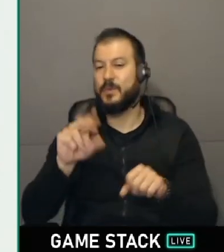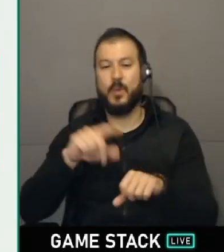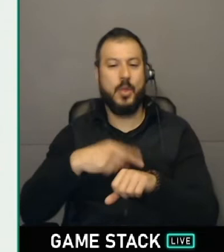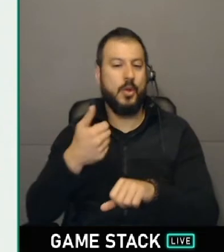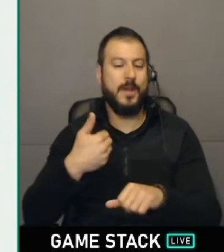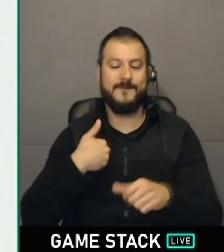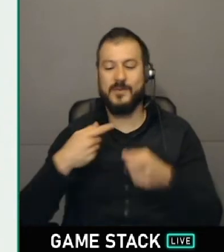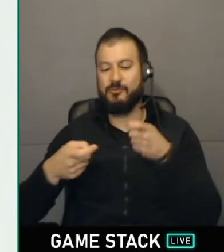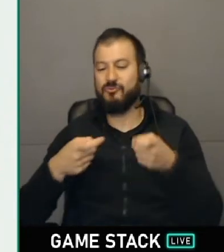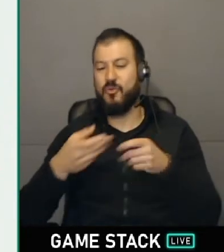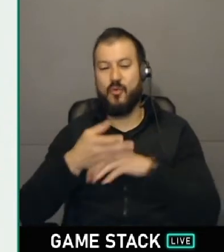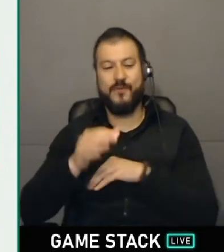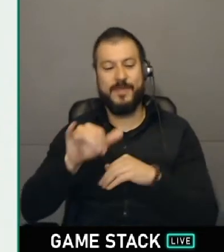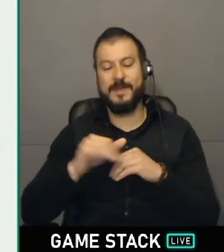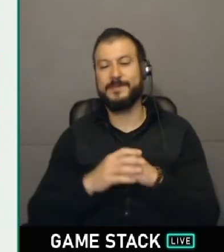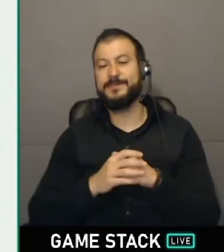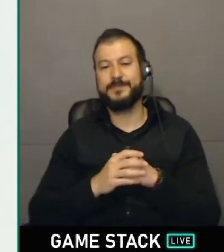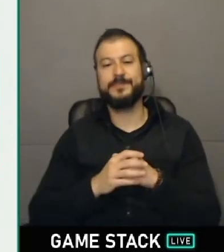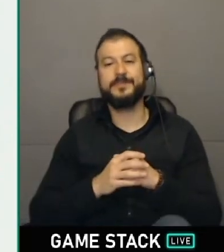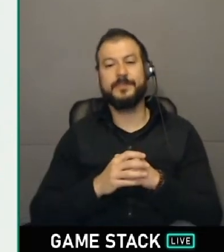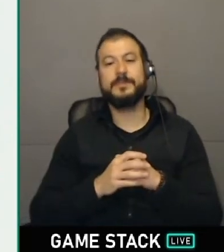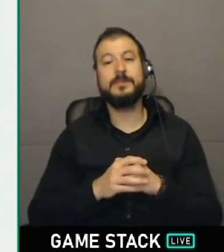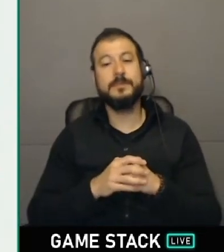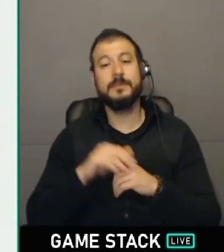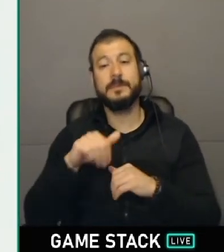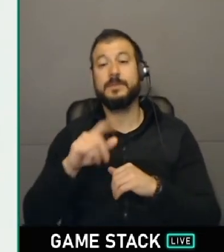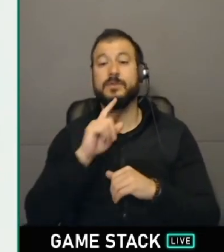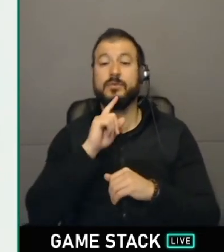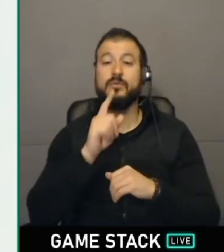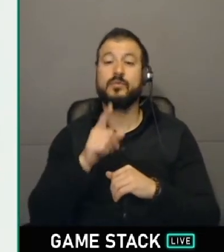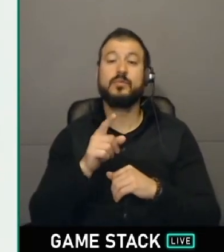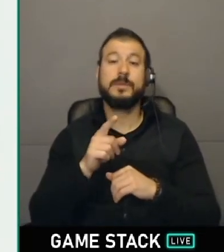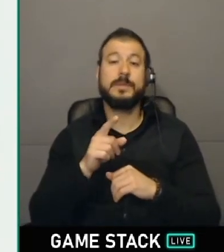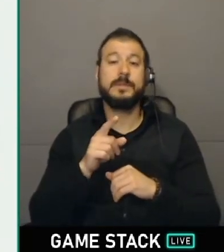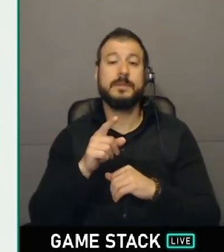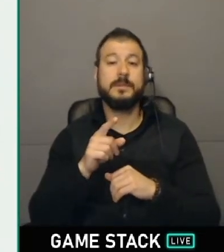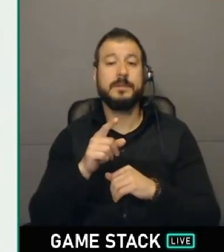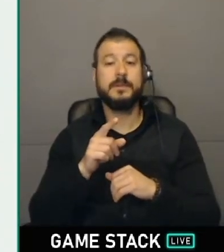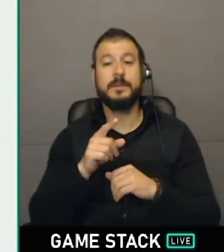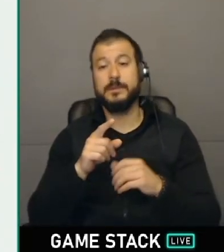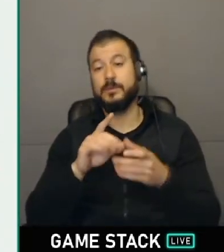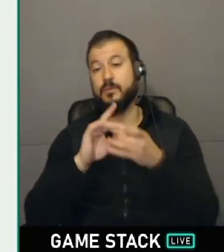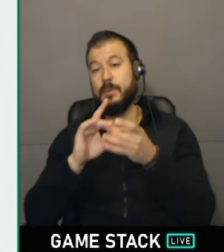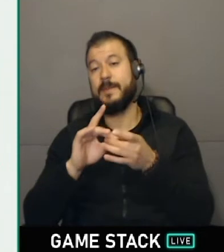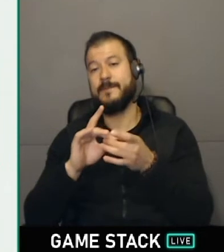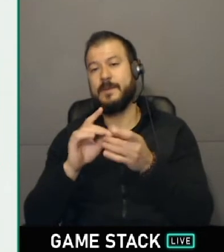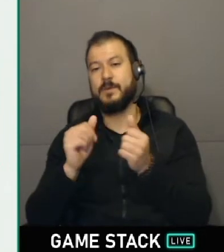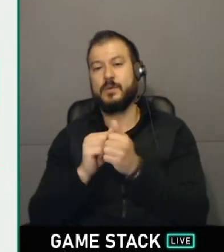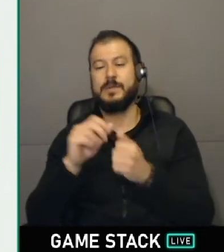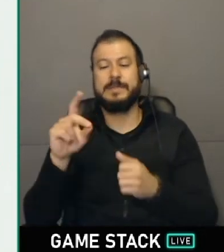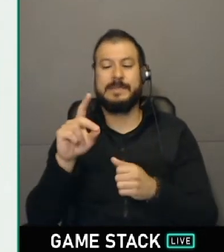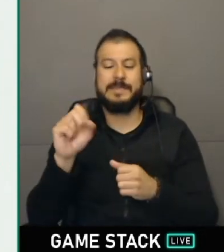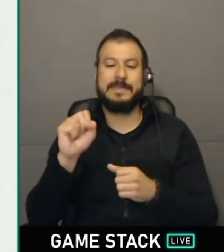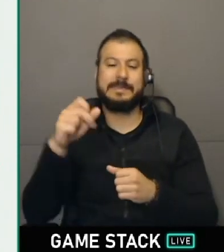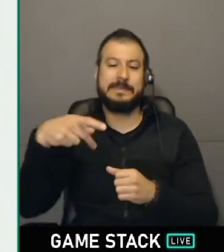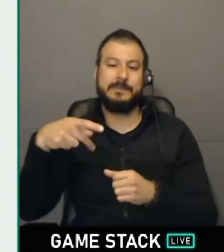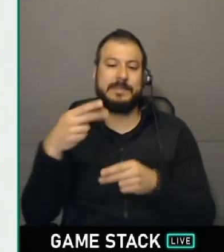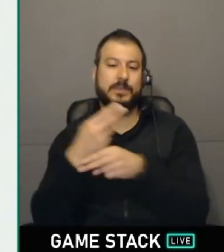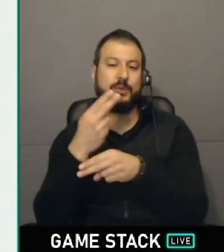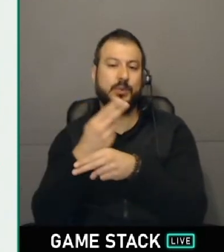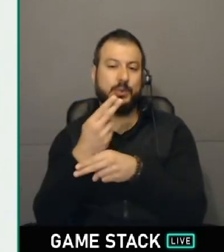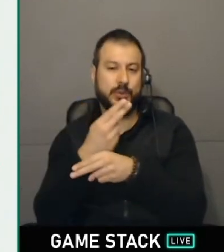it. So this is especially relevant to DSP usage. For